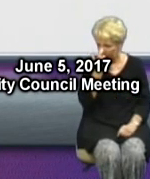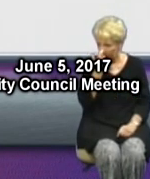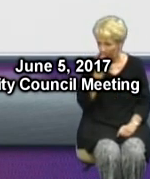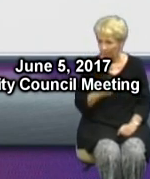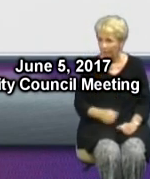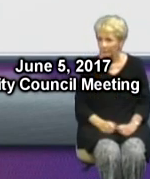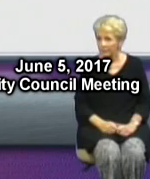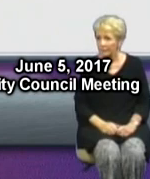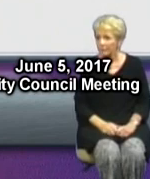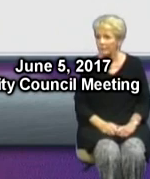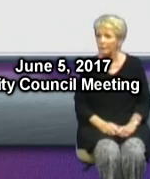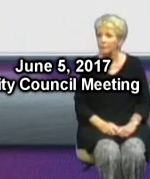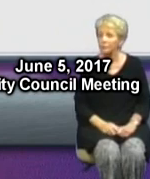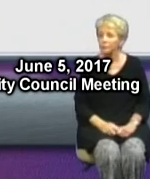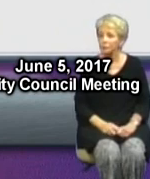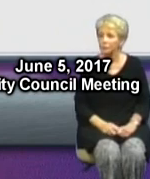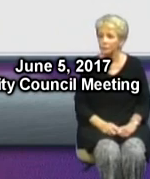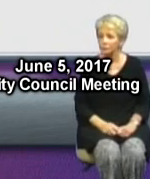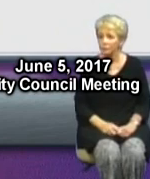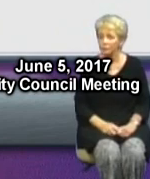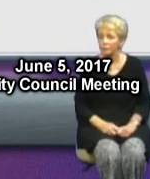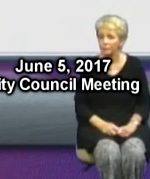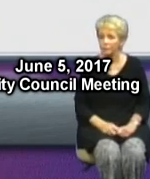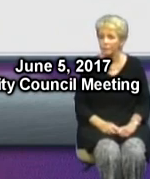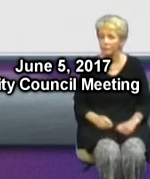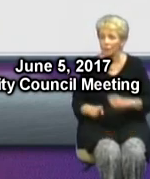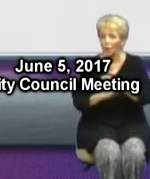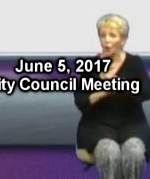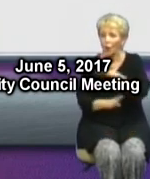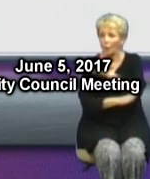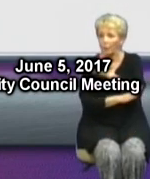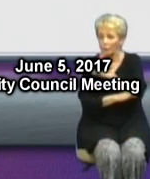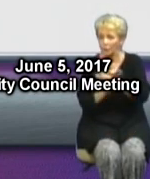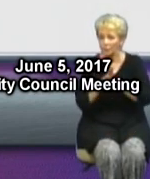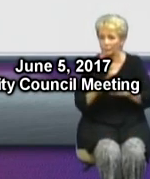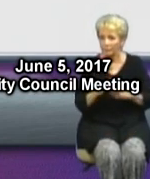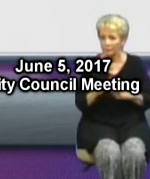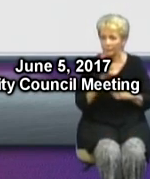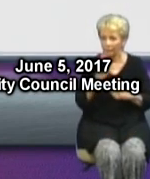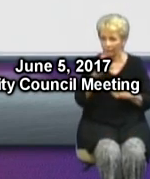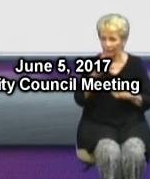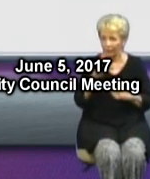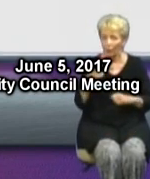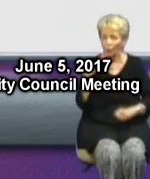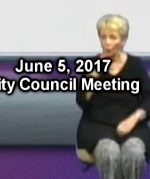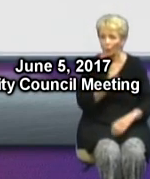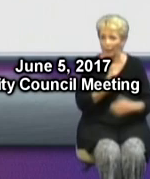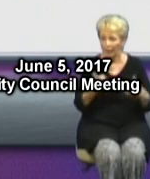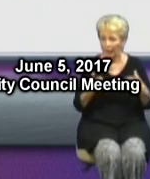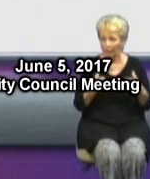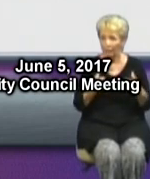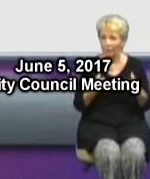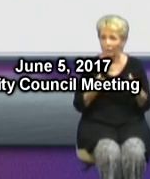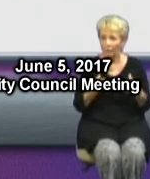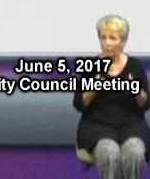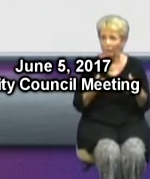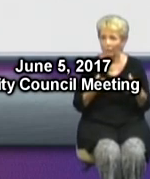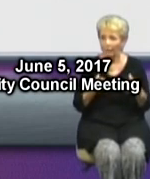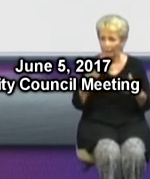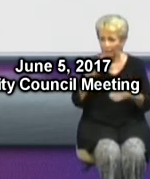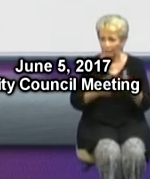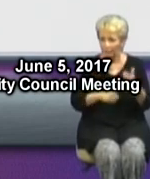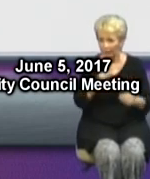Next slide, please. Garbage, solid waste fee. We have been